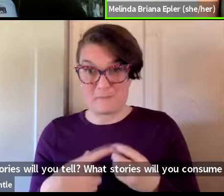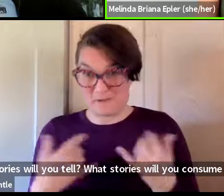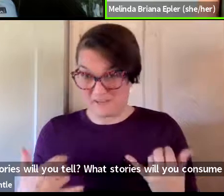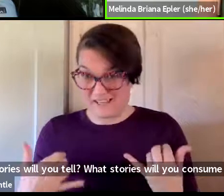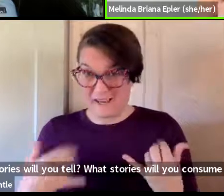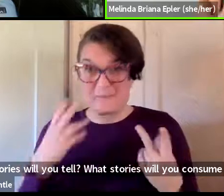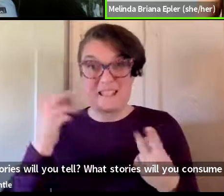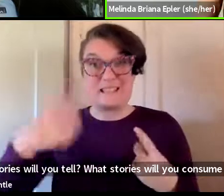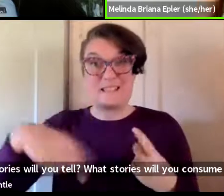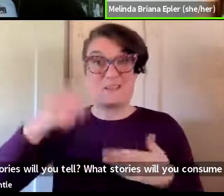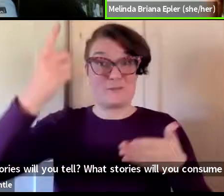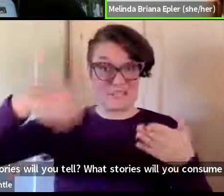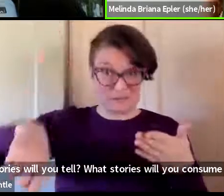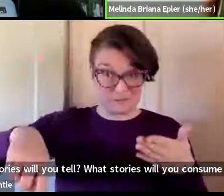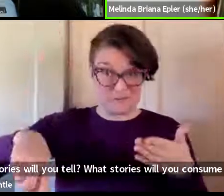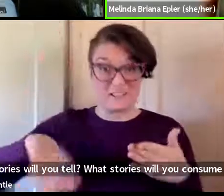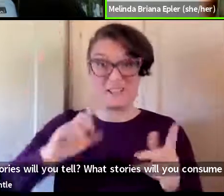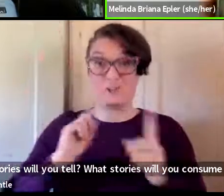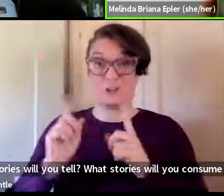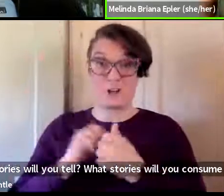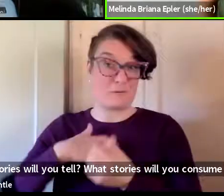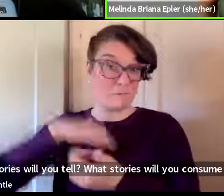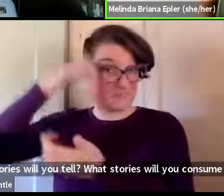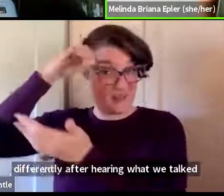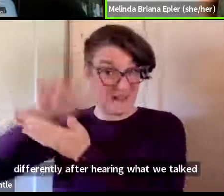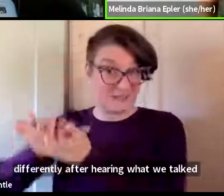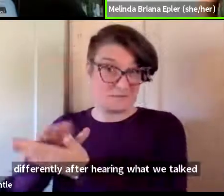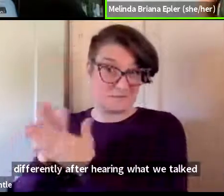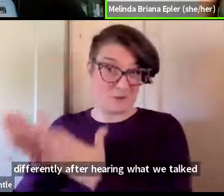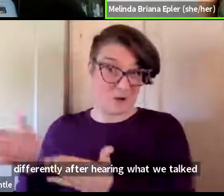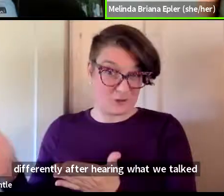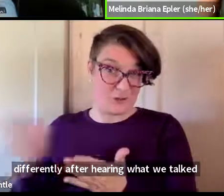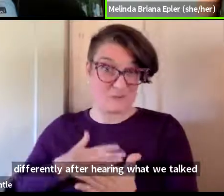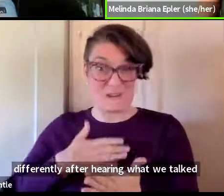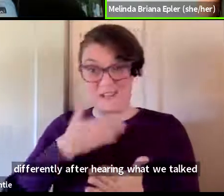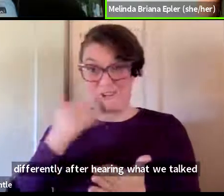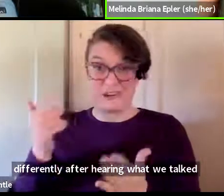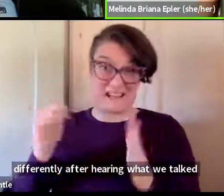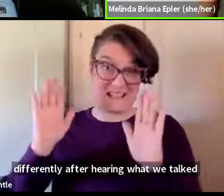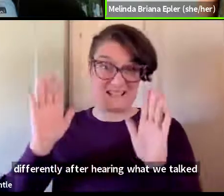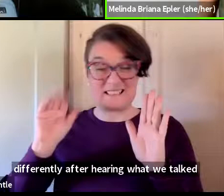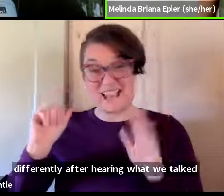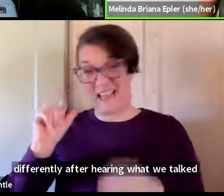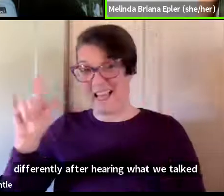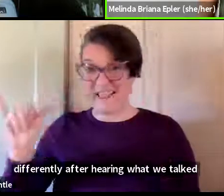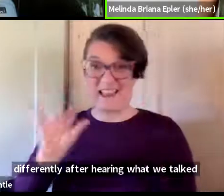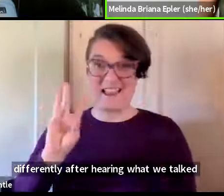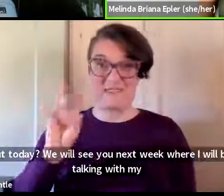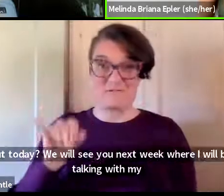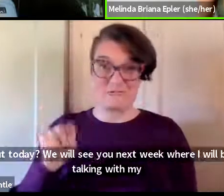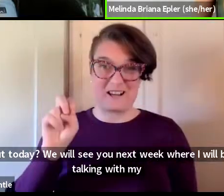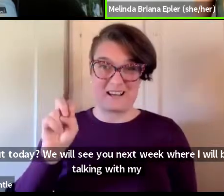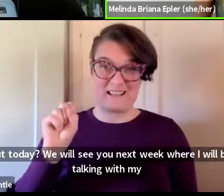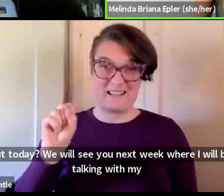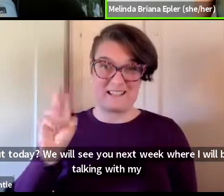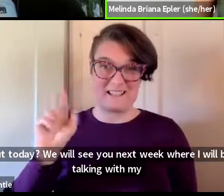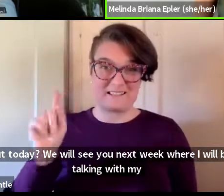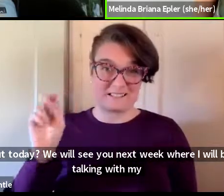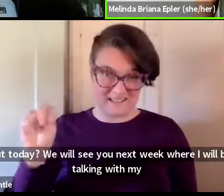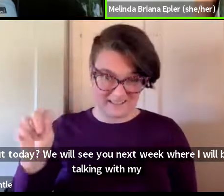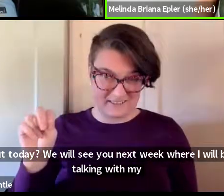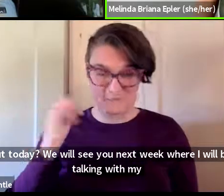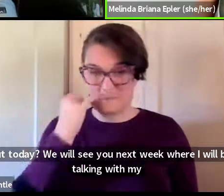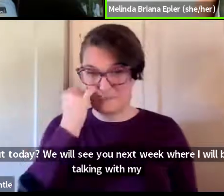will see you next week, where I'll be talking with my husband, my partner, and my greatest ally, Wayne Sutton. We're going to be talking about the